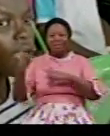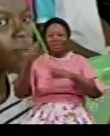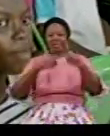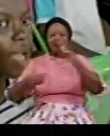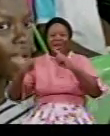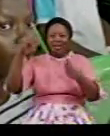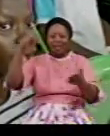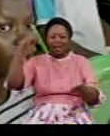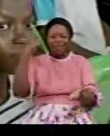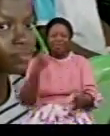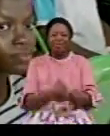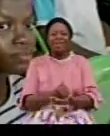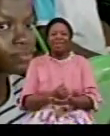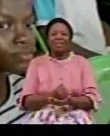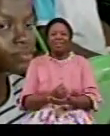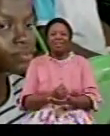coming.